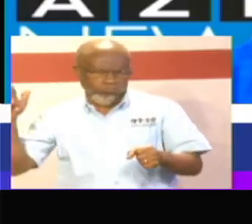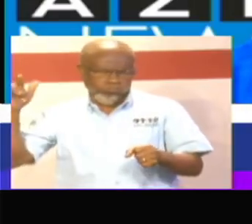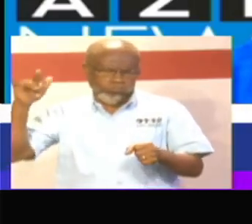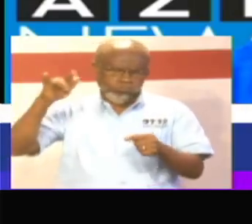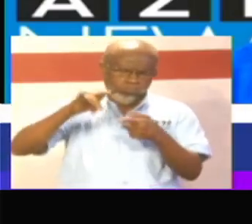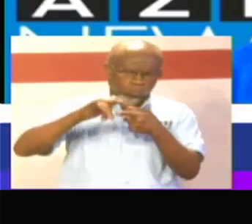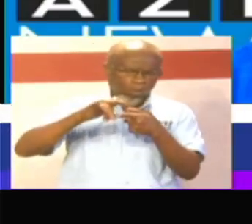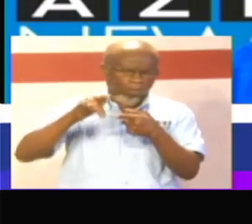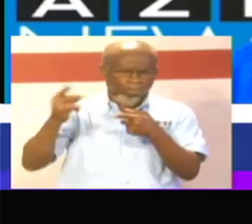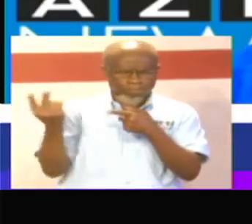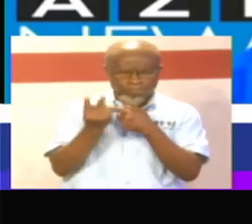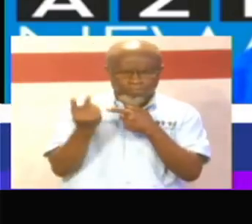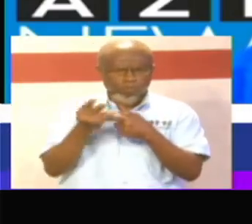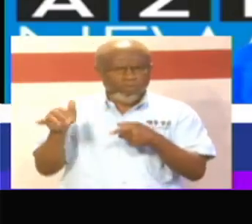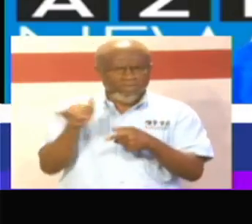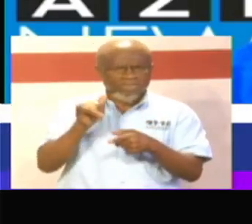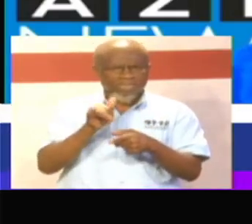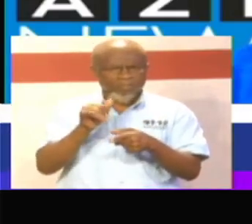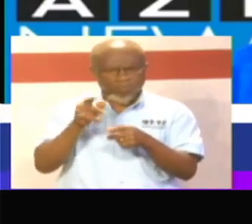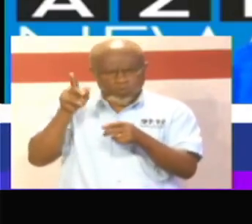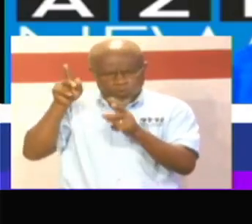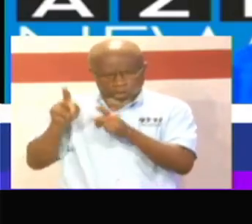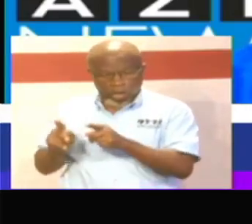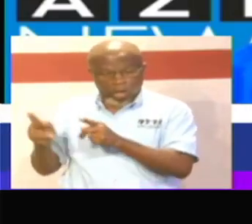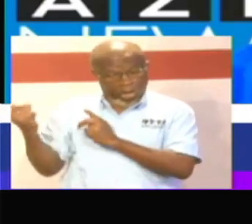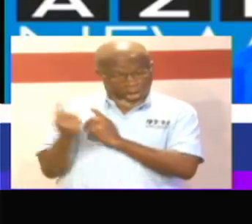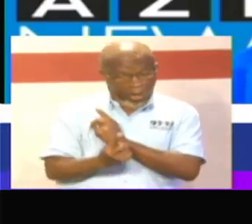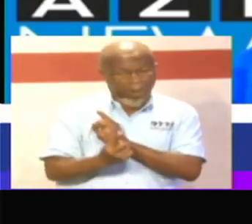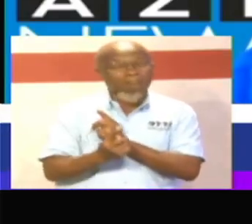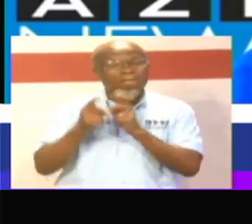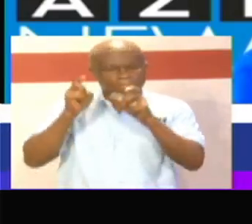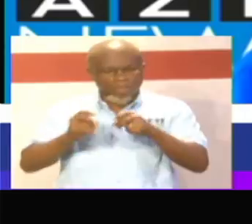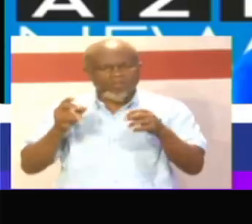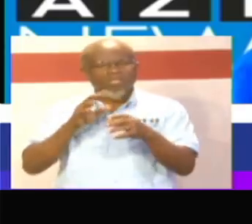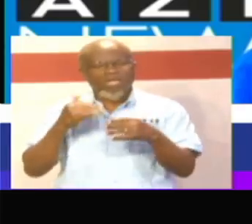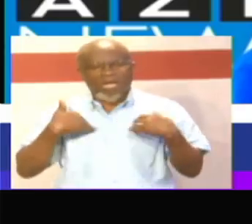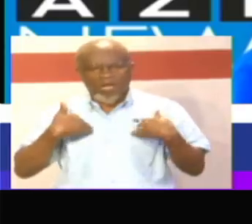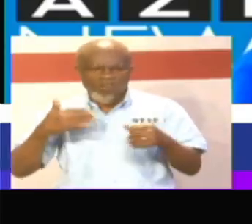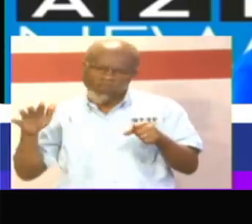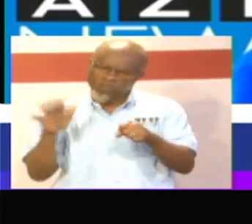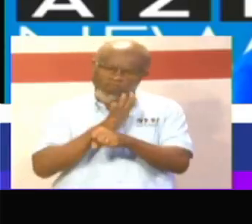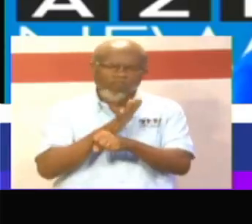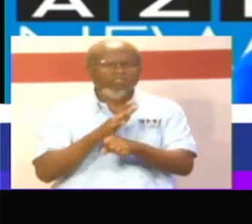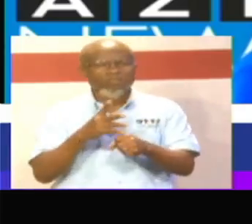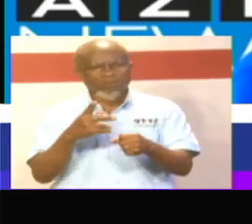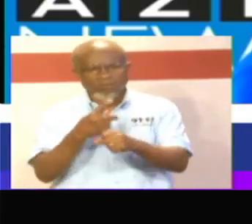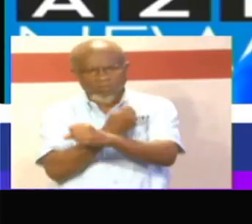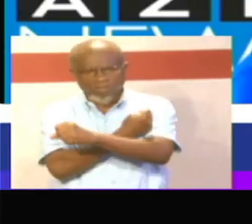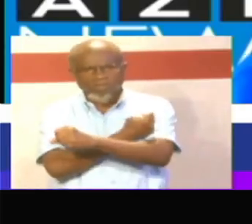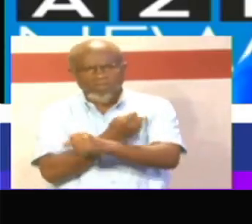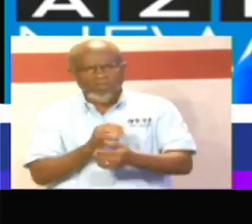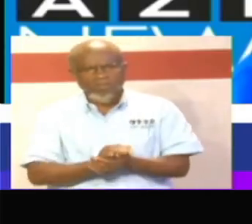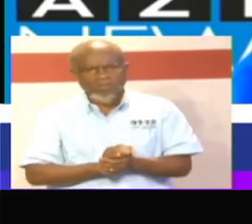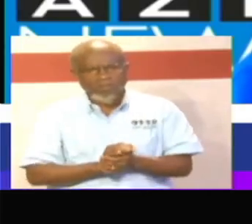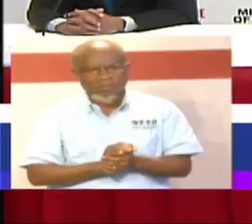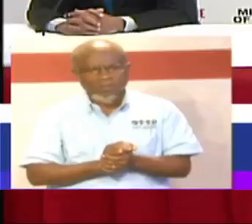get your take on how close we are to having the cruise ship industry open again.